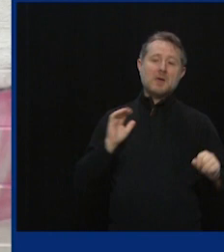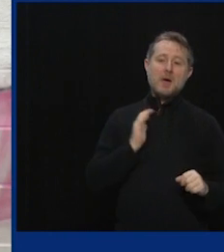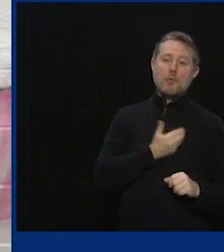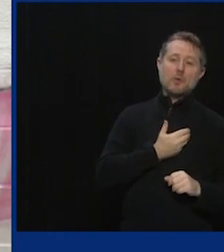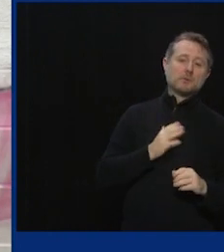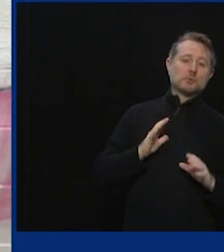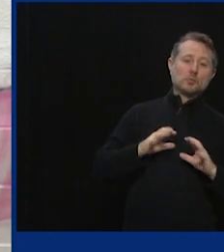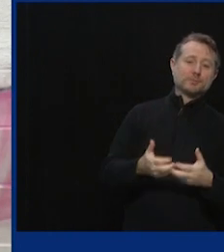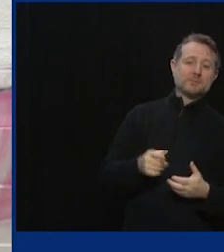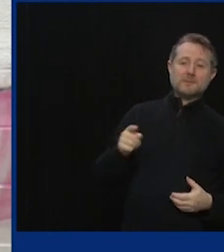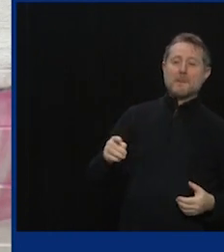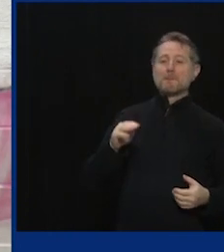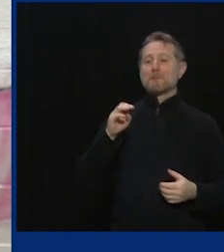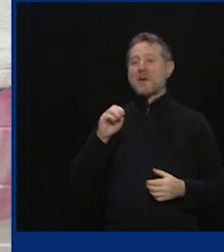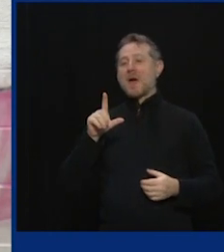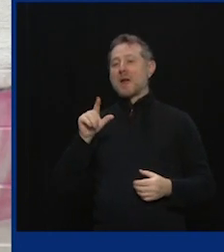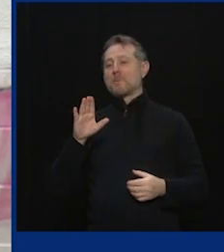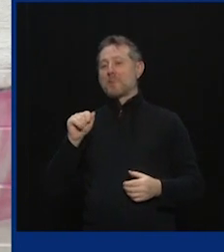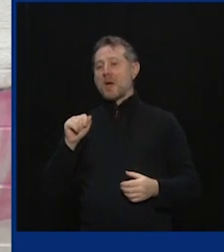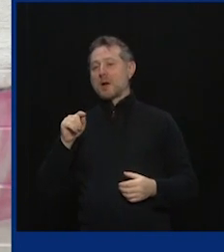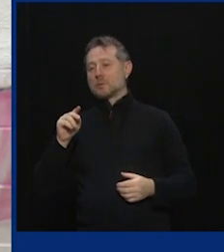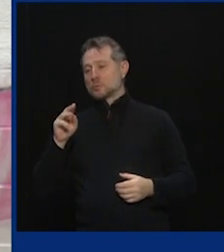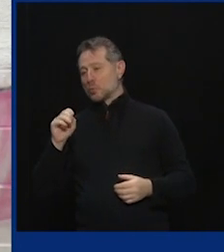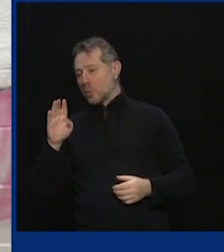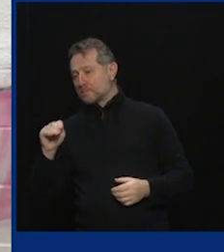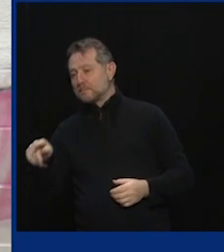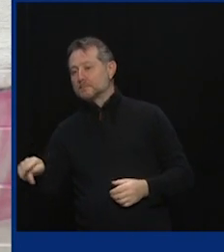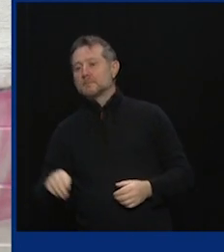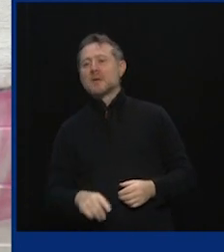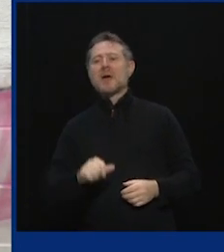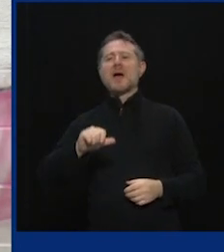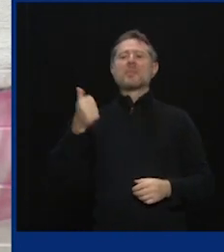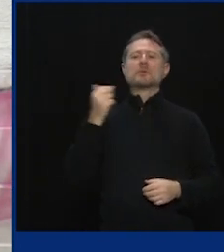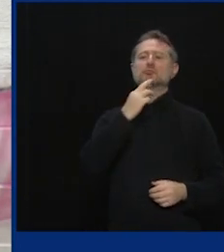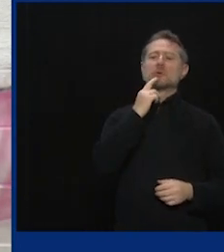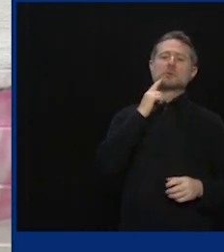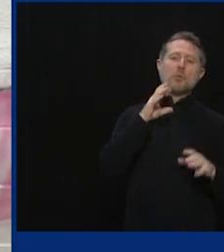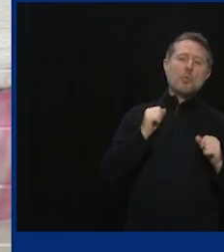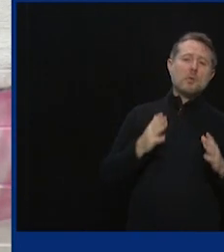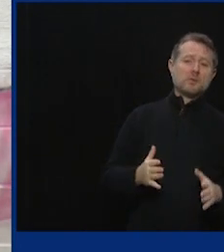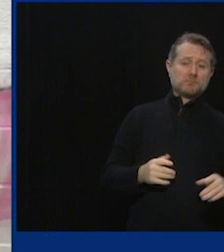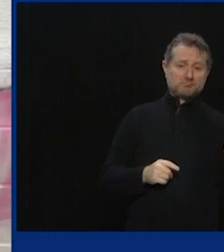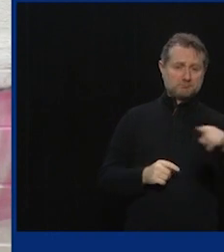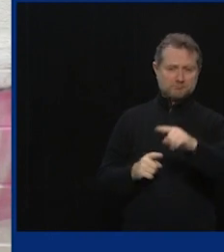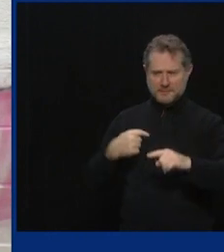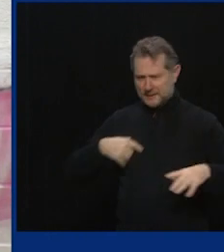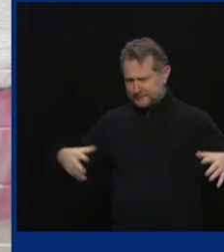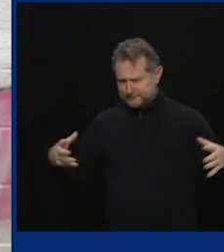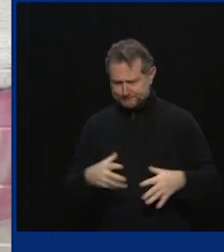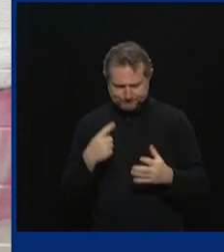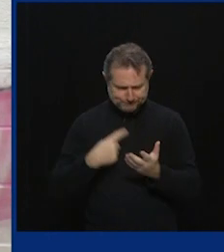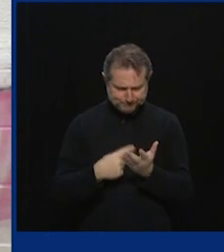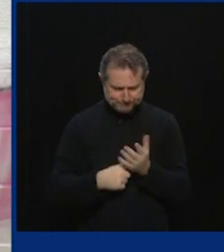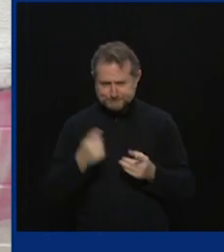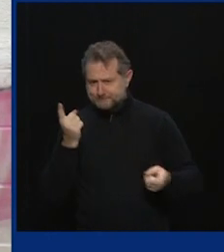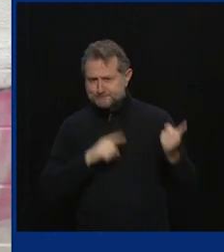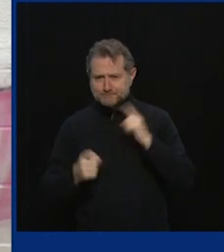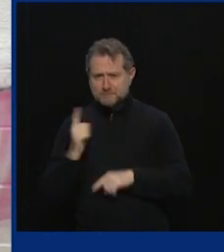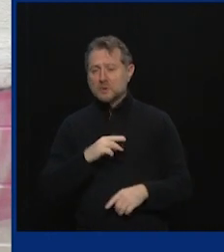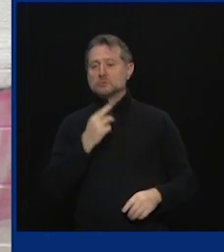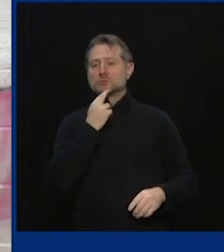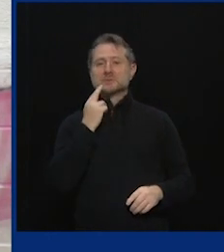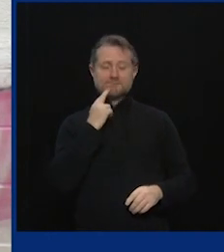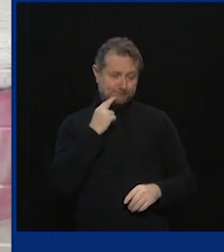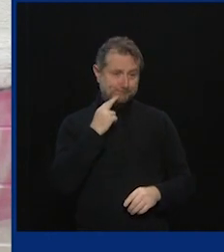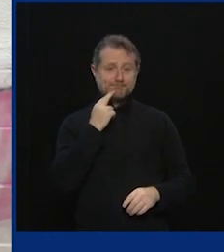Melba Wilson, and Jonathan from Queens Together. These are people that got together with restaurants, their own and others in the neighborhood,